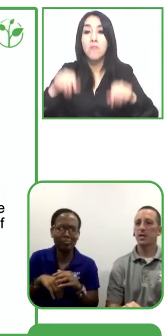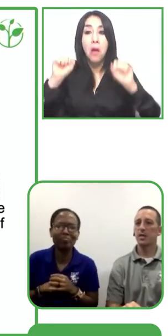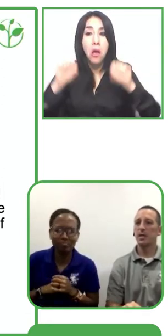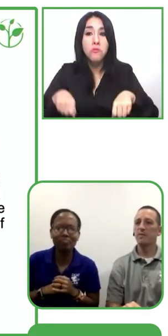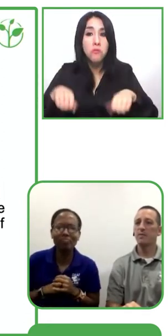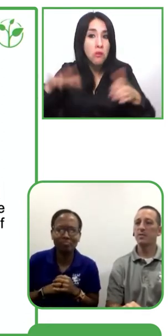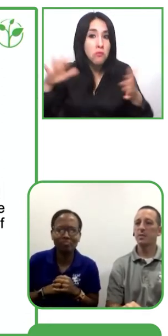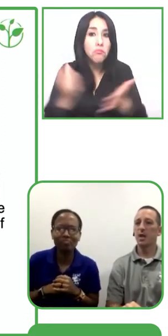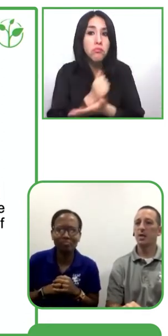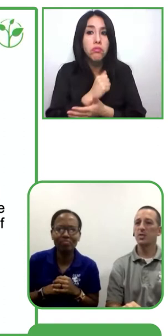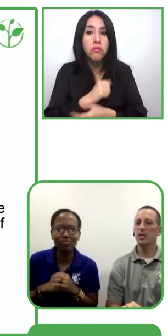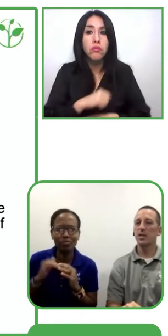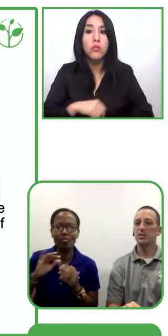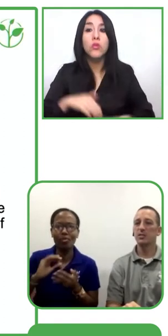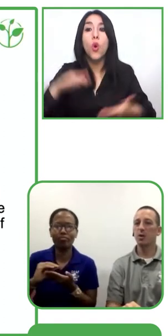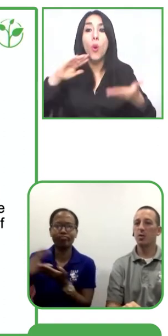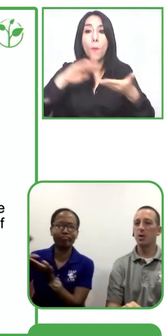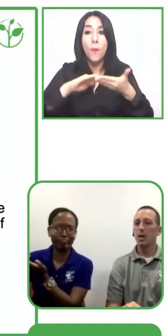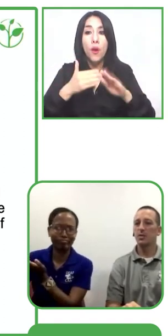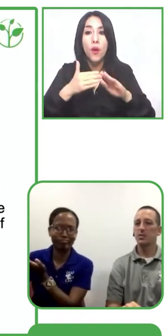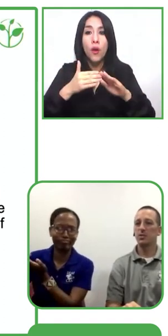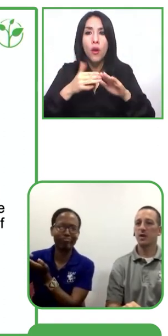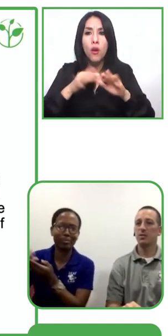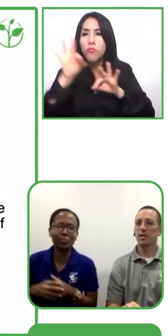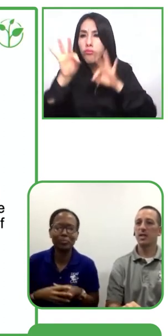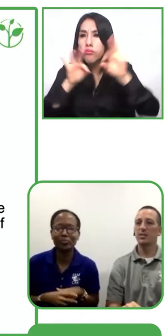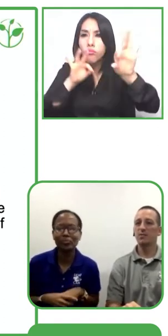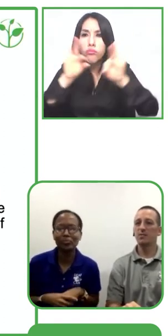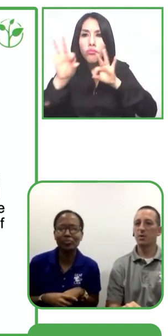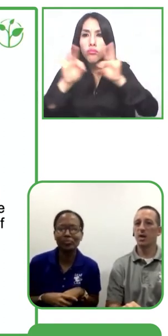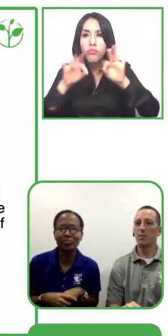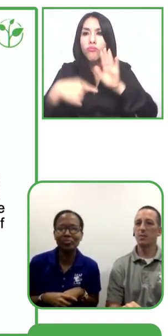others. And that's a full cup. That's how we address this lack.